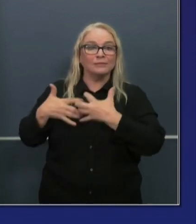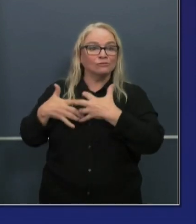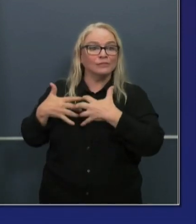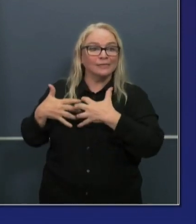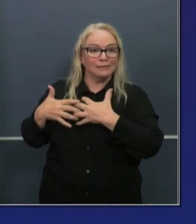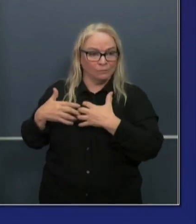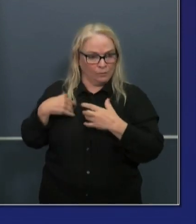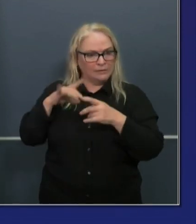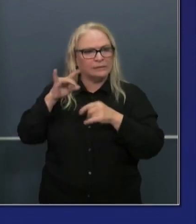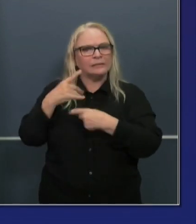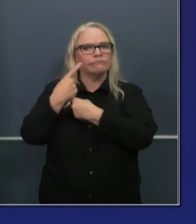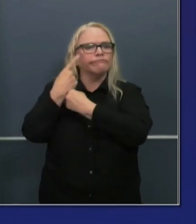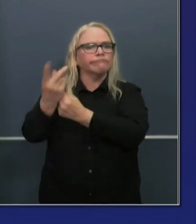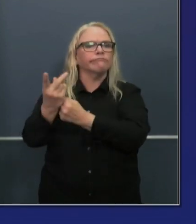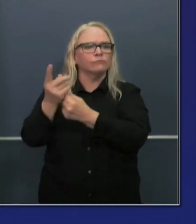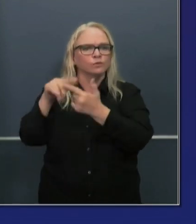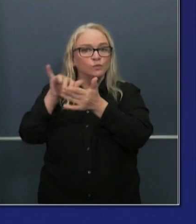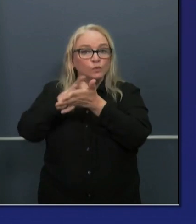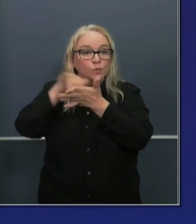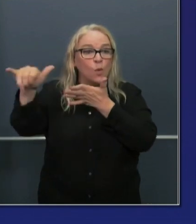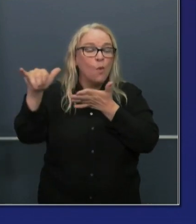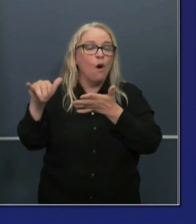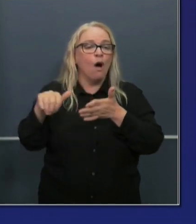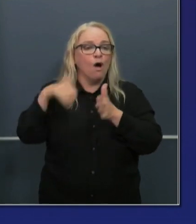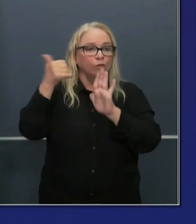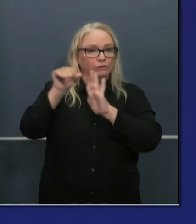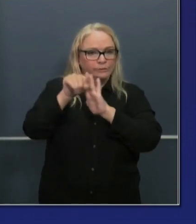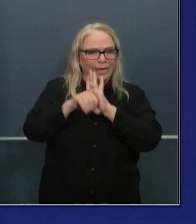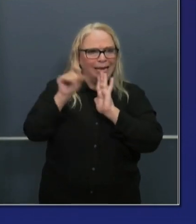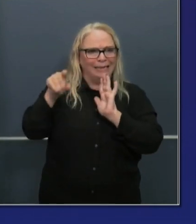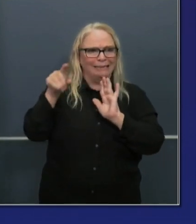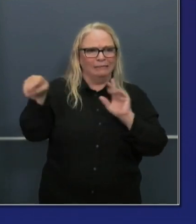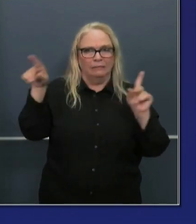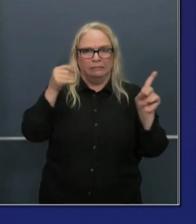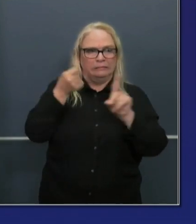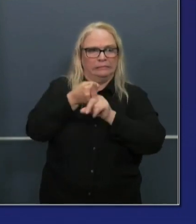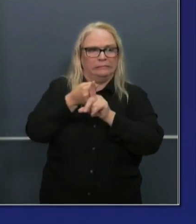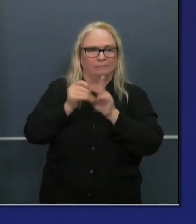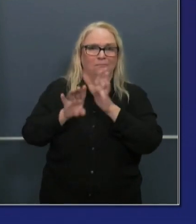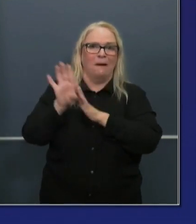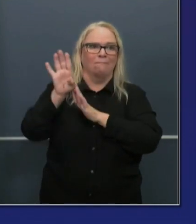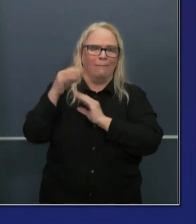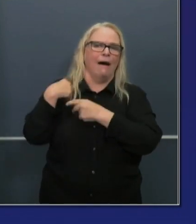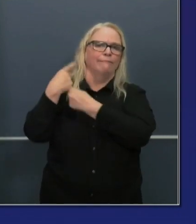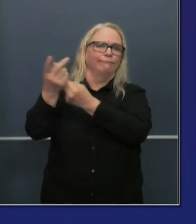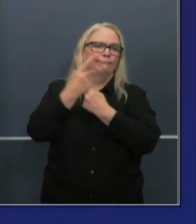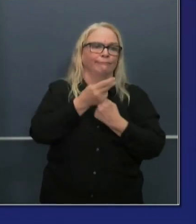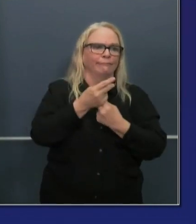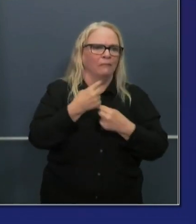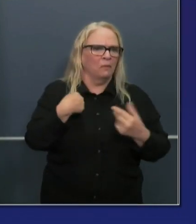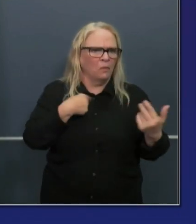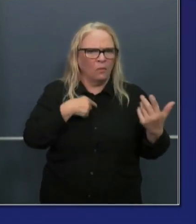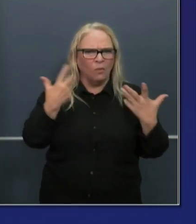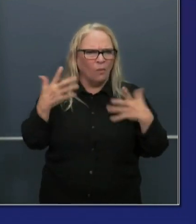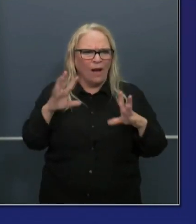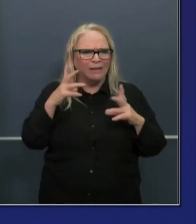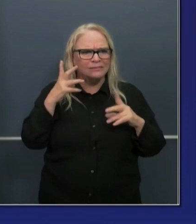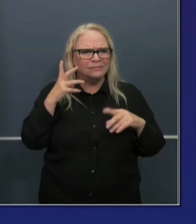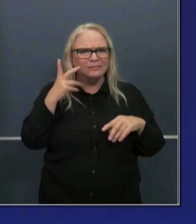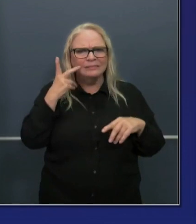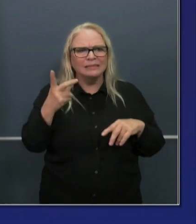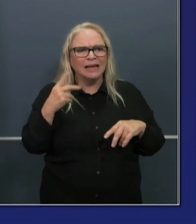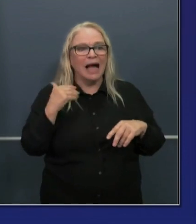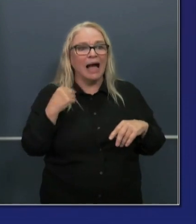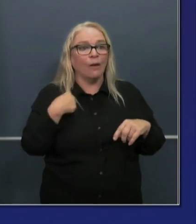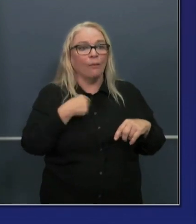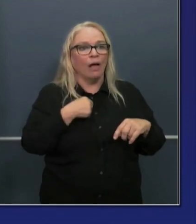other states in the midst of their spike. We don't want to see states have to do that for us. That's why